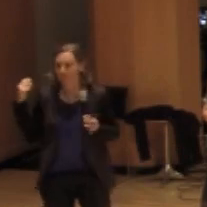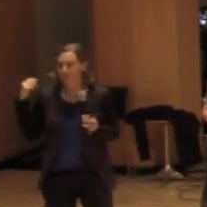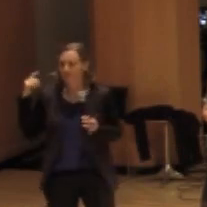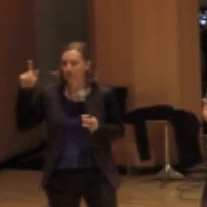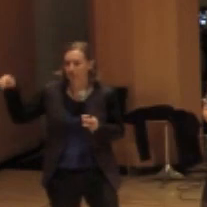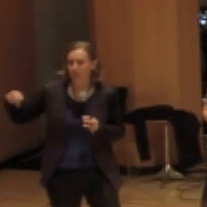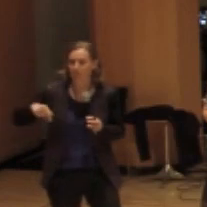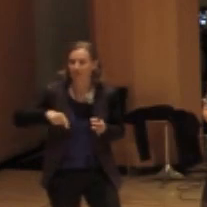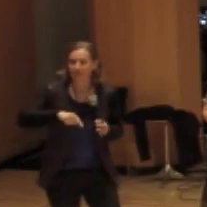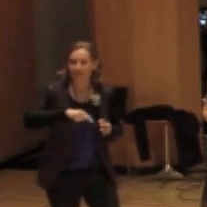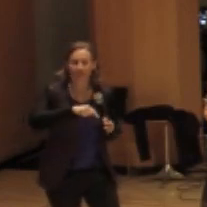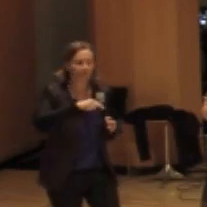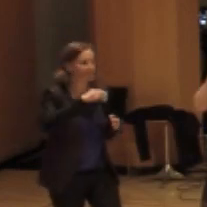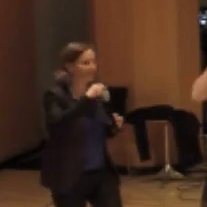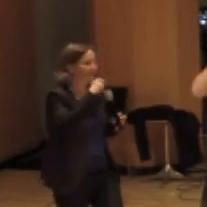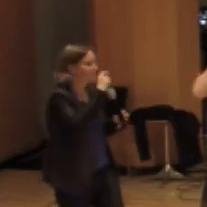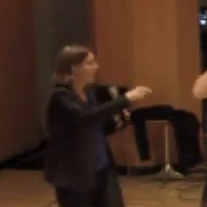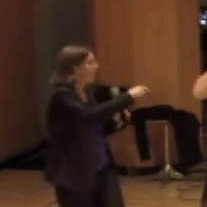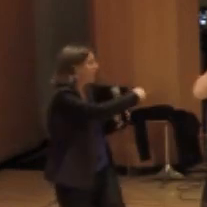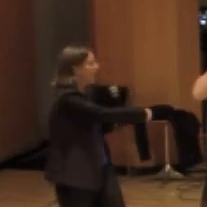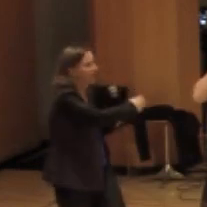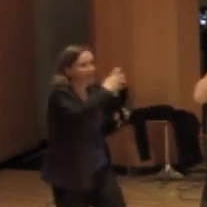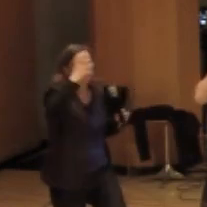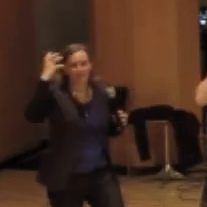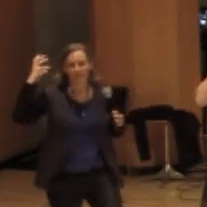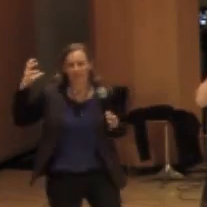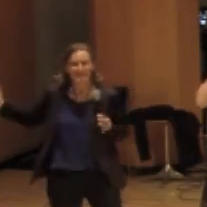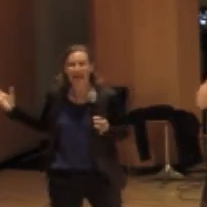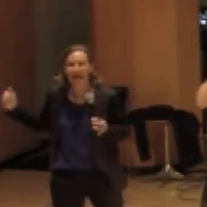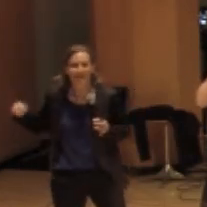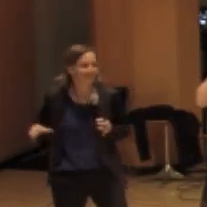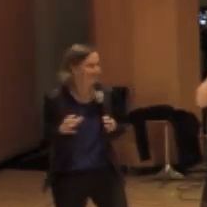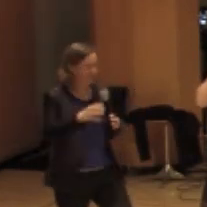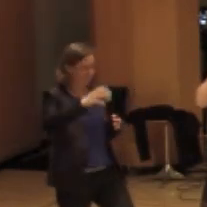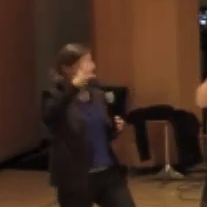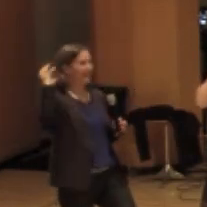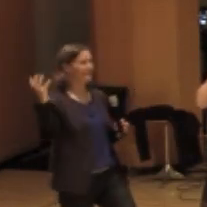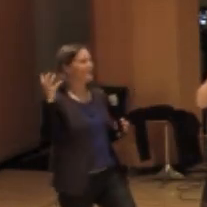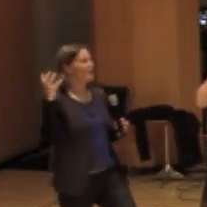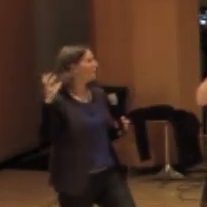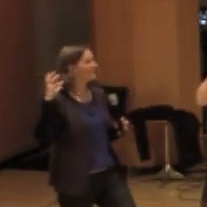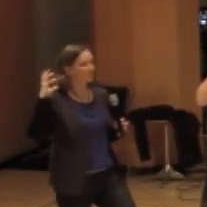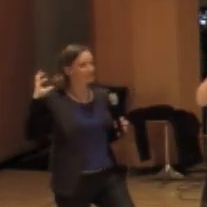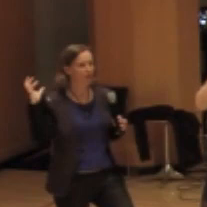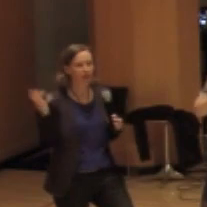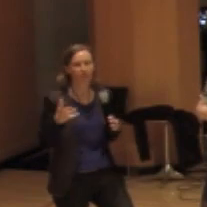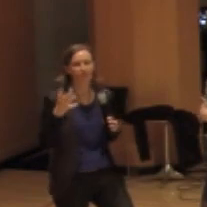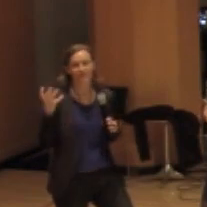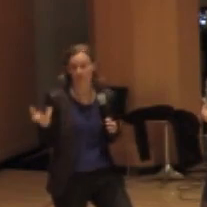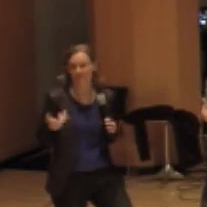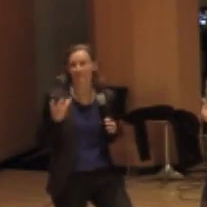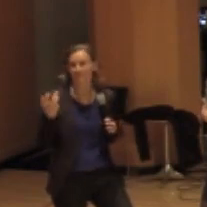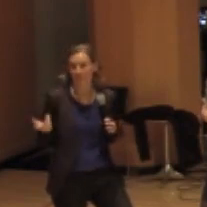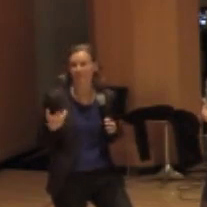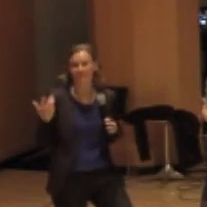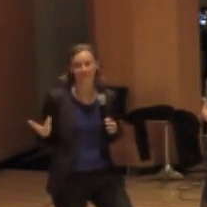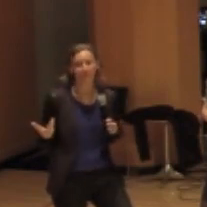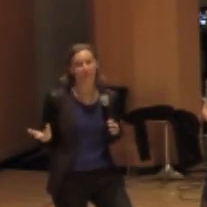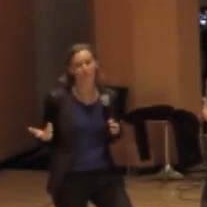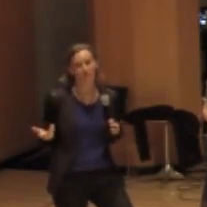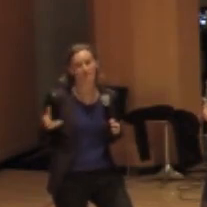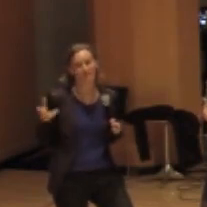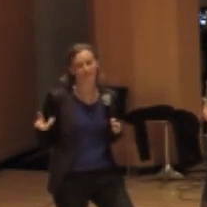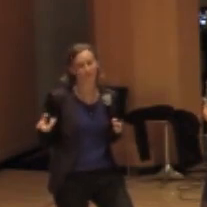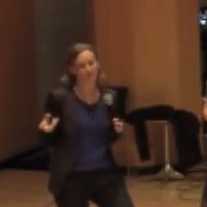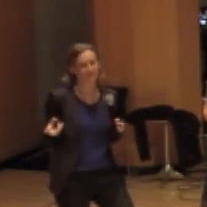Marie Lis Miller who will be here later Paul Anna my dad every we sort of all just teamed up and did